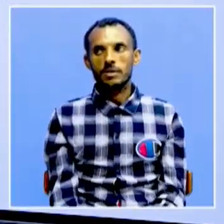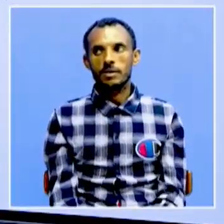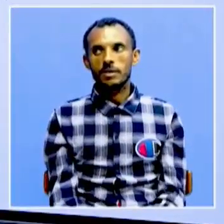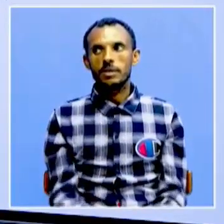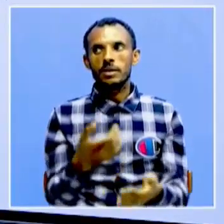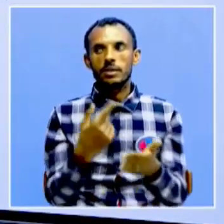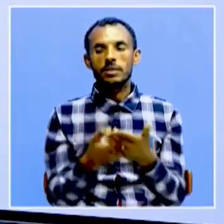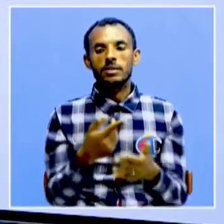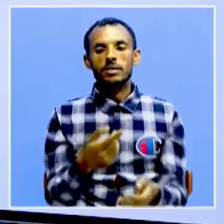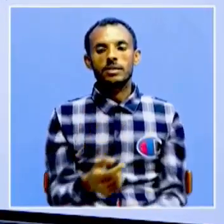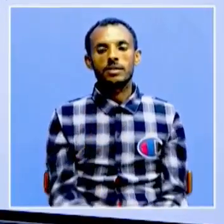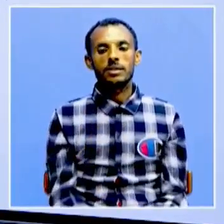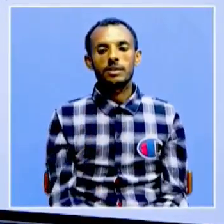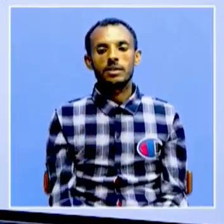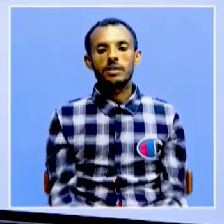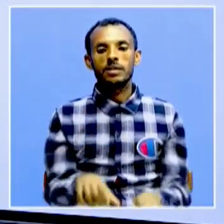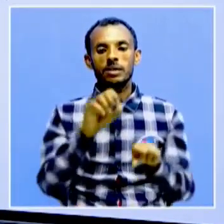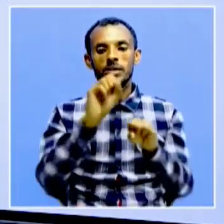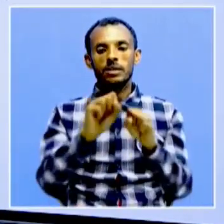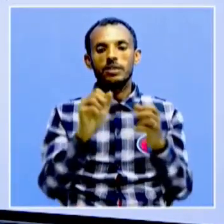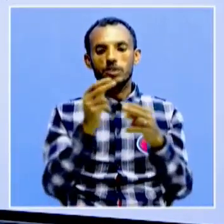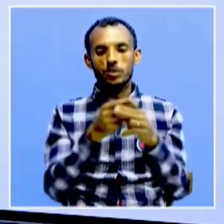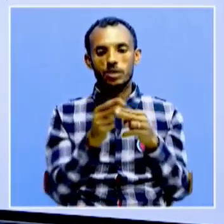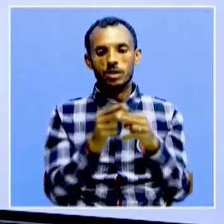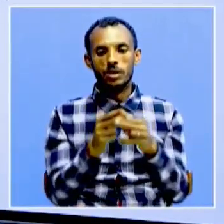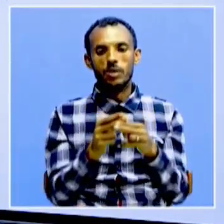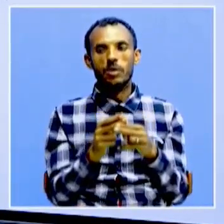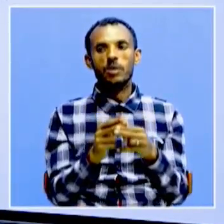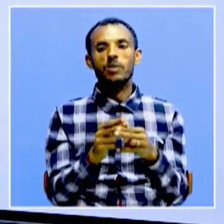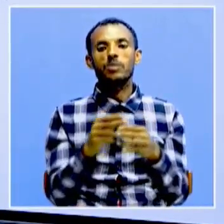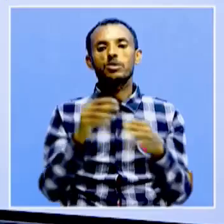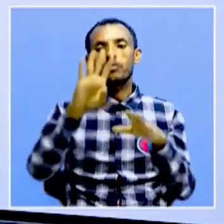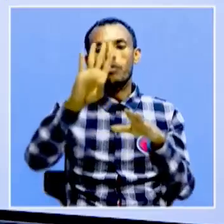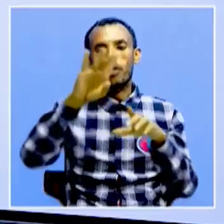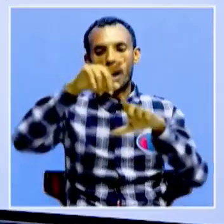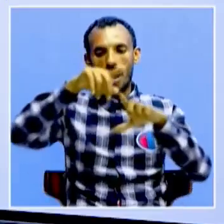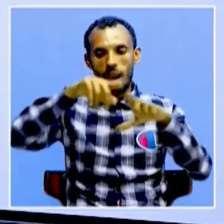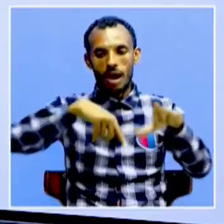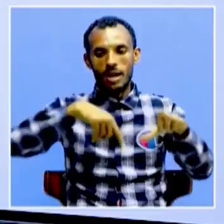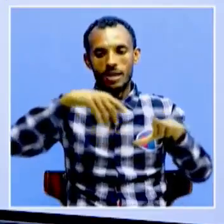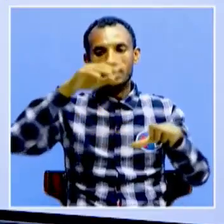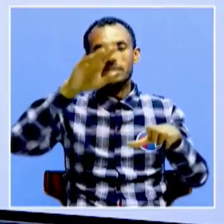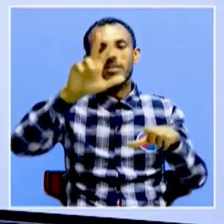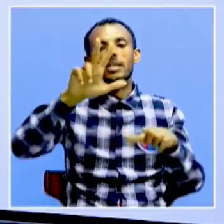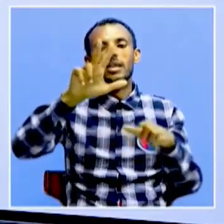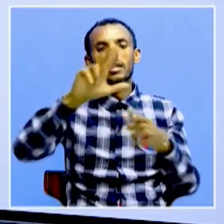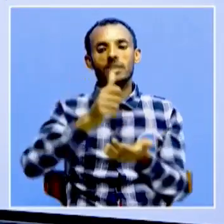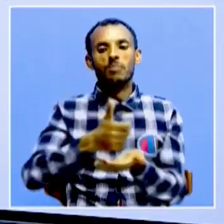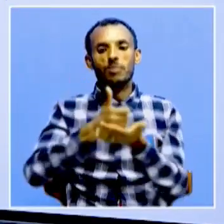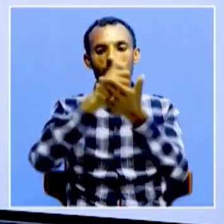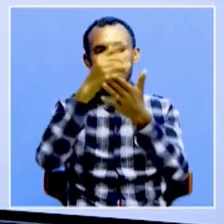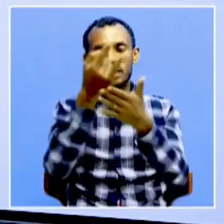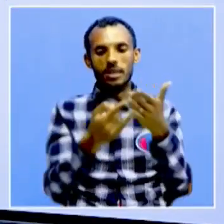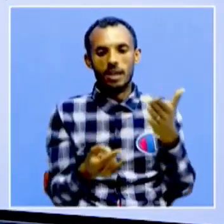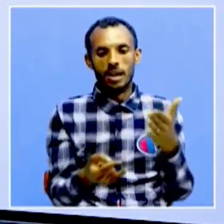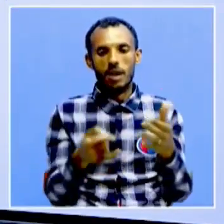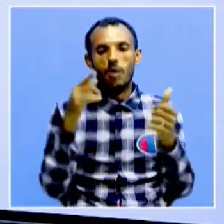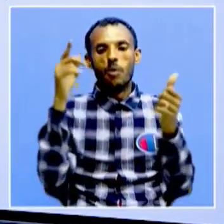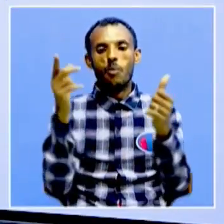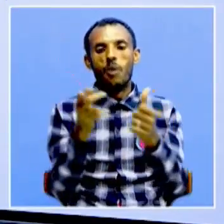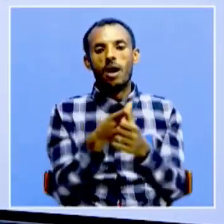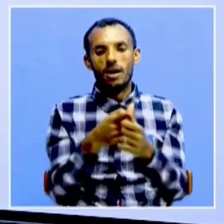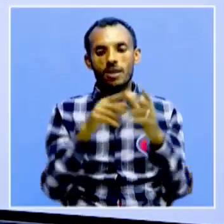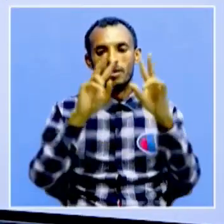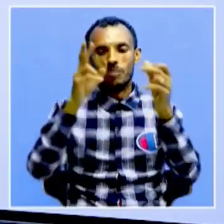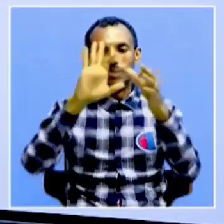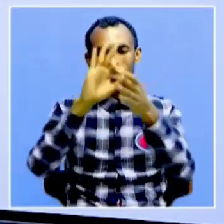This is it. So, in short, with 4 lines, 3 supporting details, 1